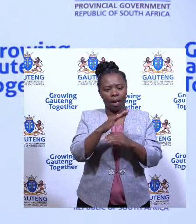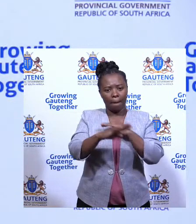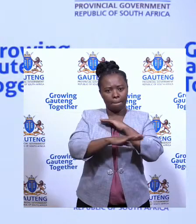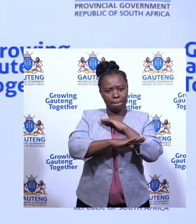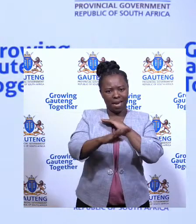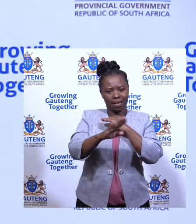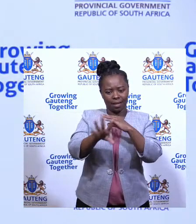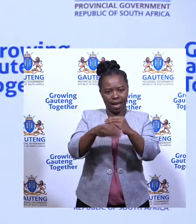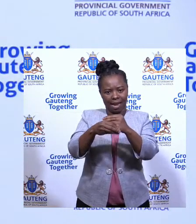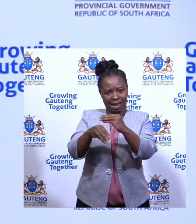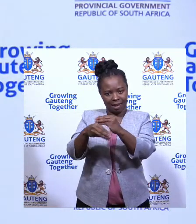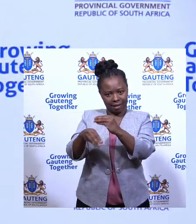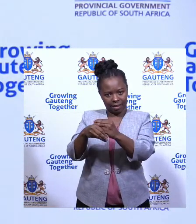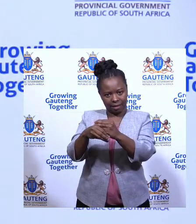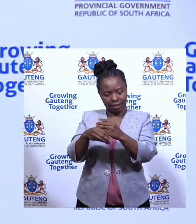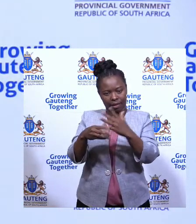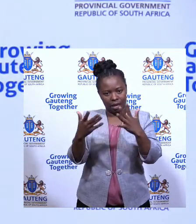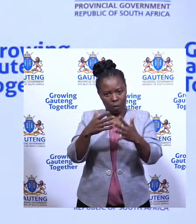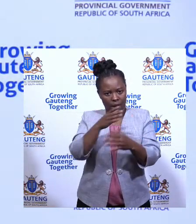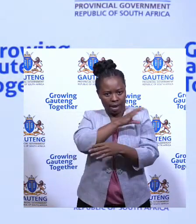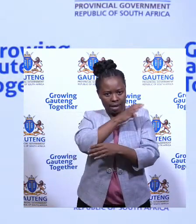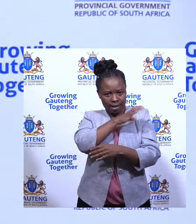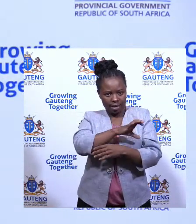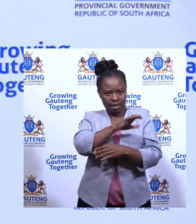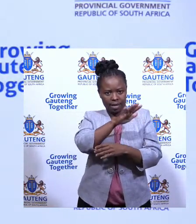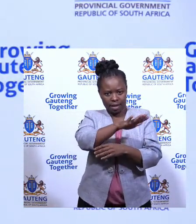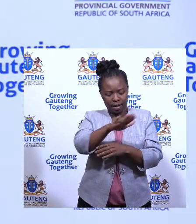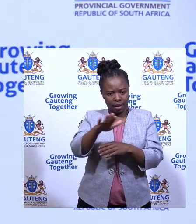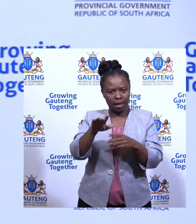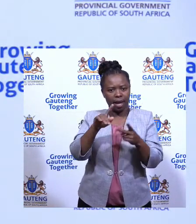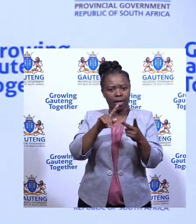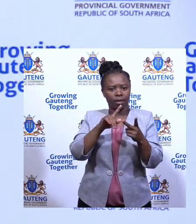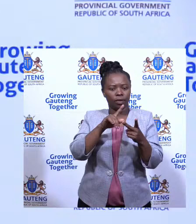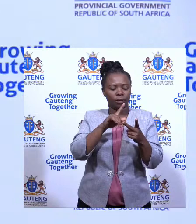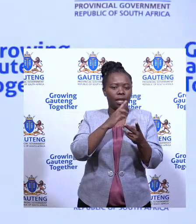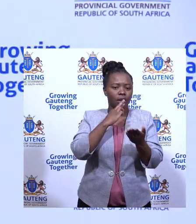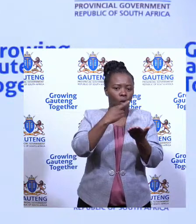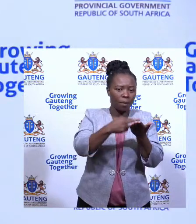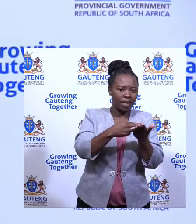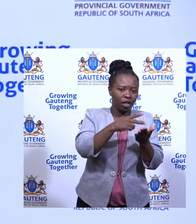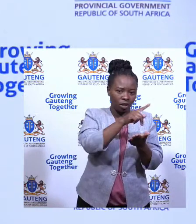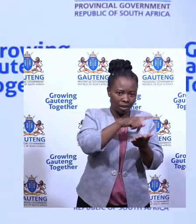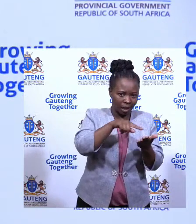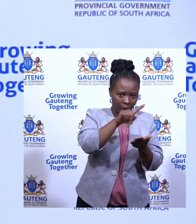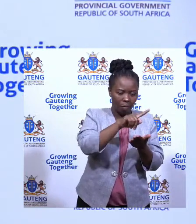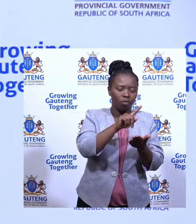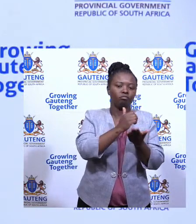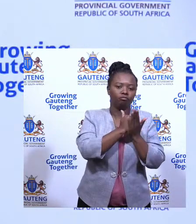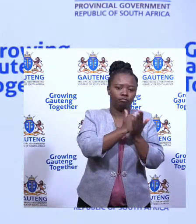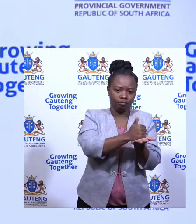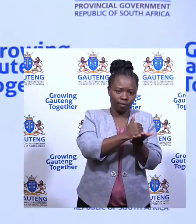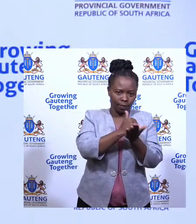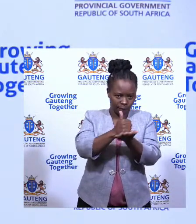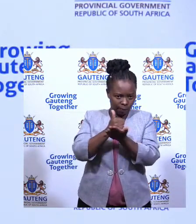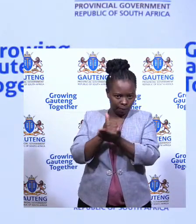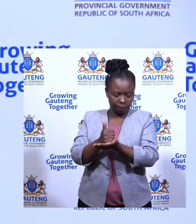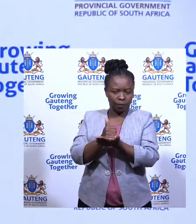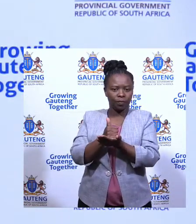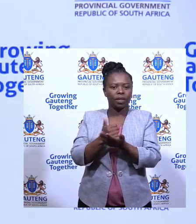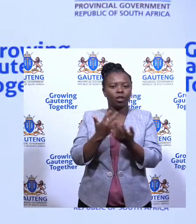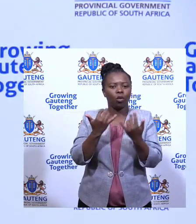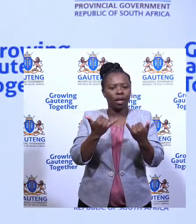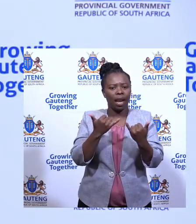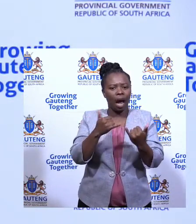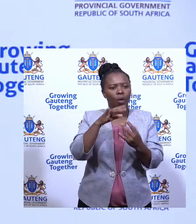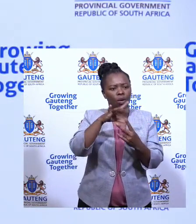specifically on clinical findings, as well as clinical recommendations, where we are taking a look at the option